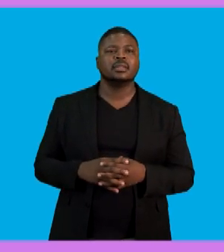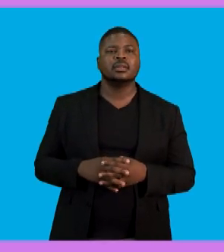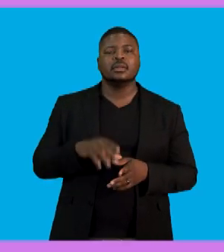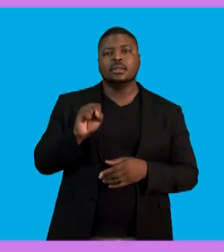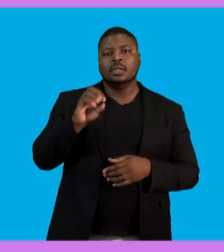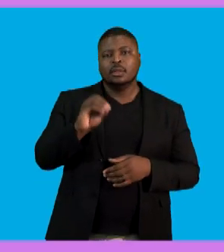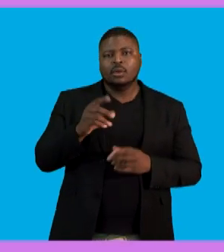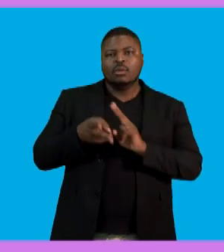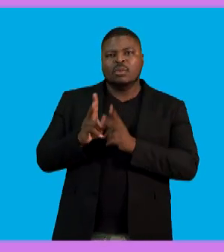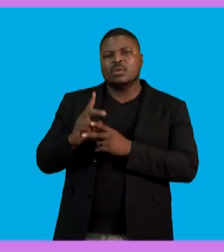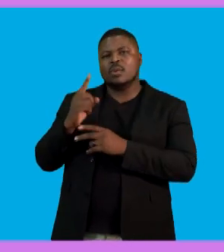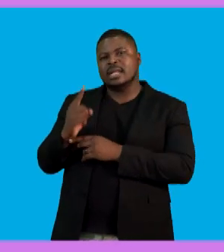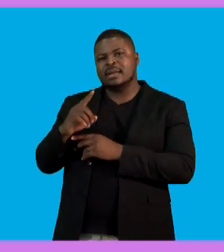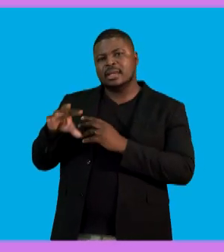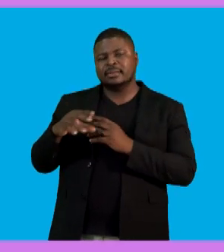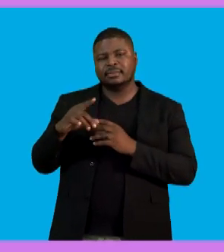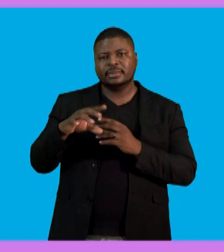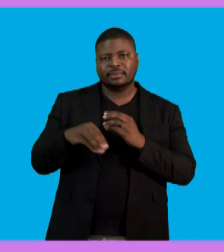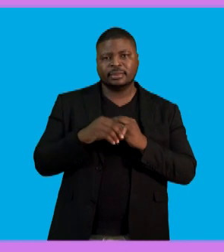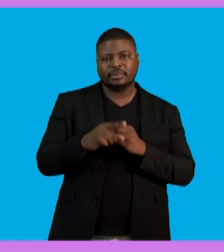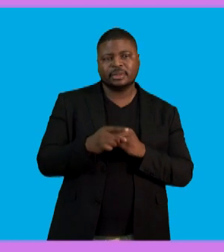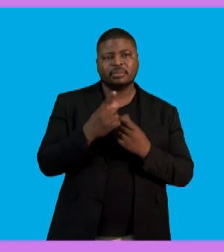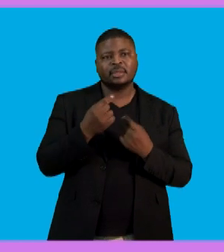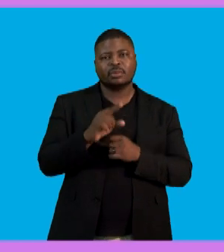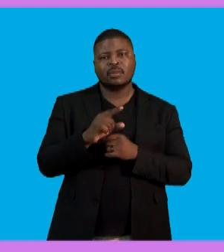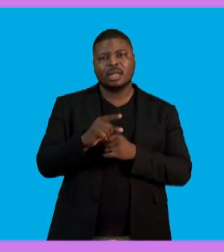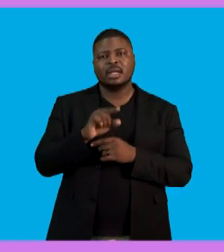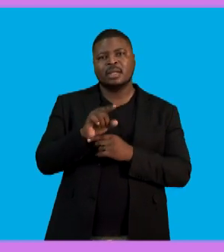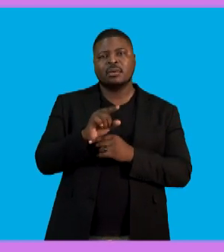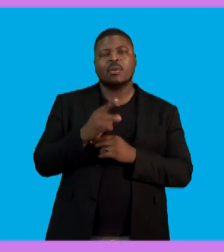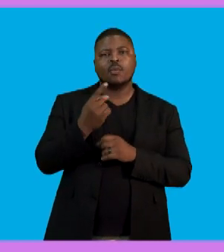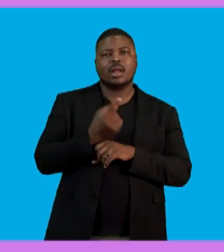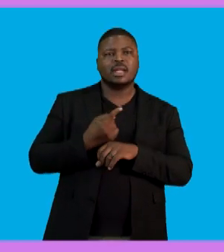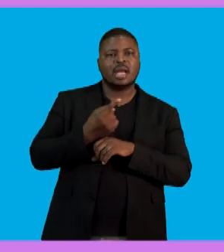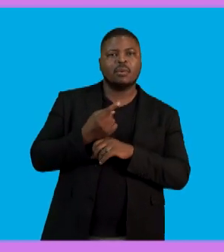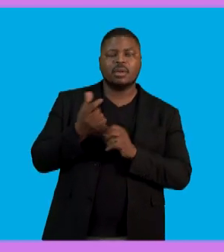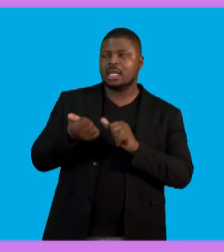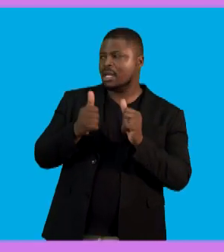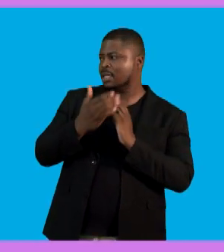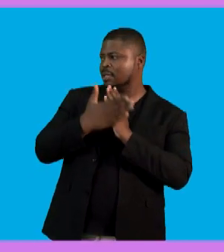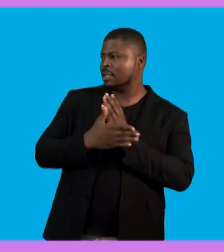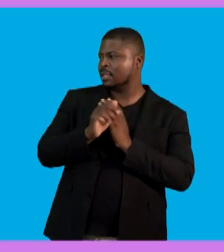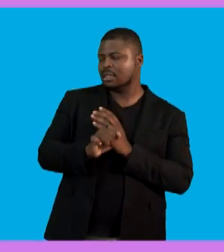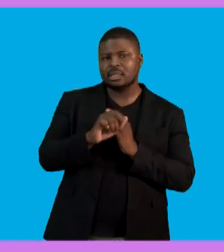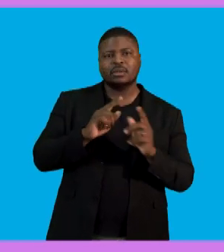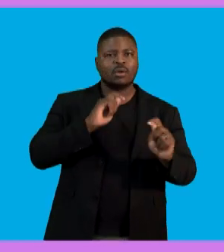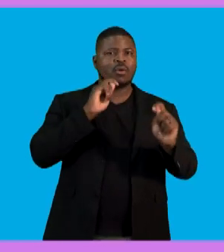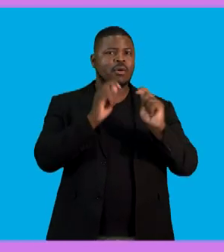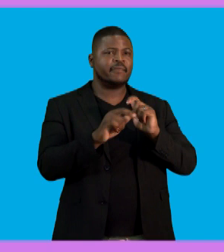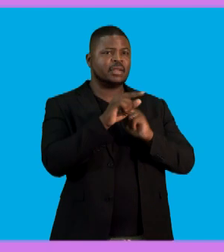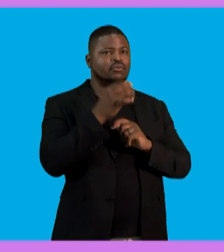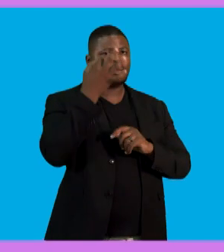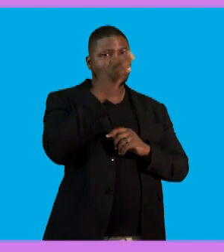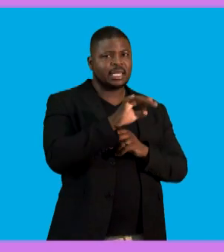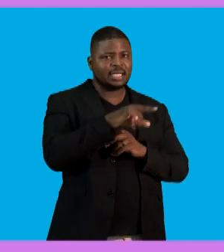side. So when we borrow our hour, it means now this becomes 6. We took our 1 hour that side. But the hour should be converted to minutes, which